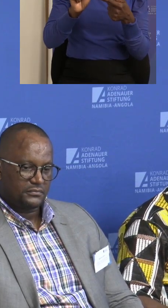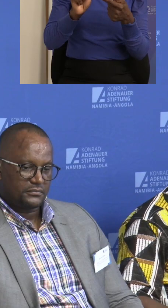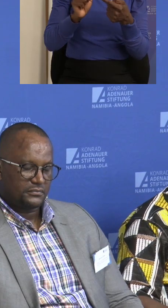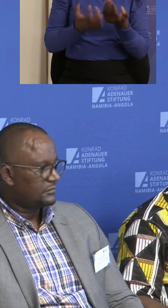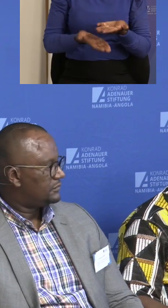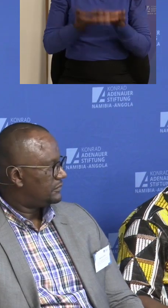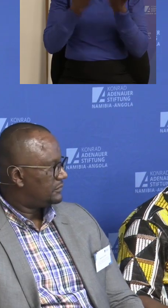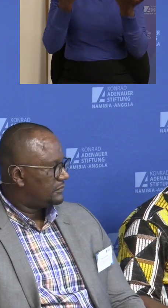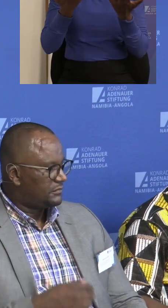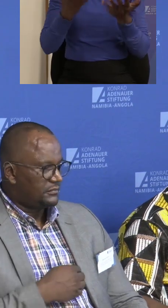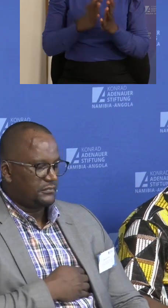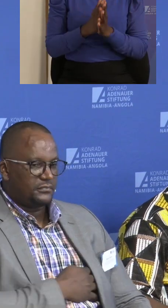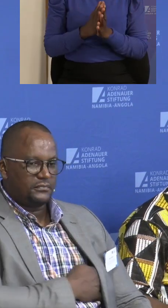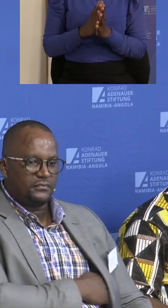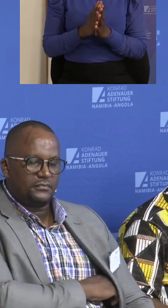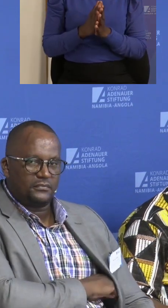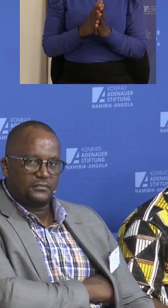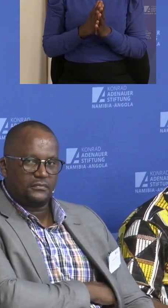also to the